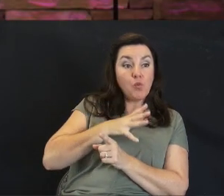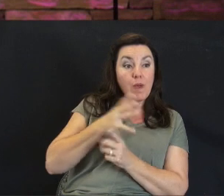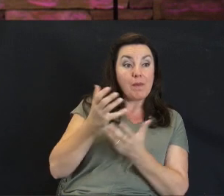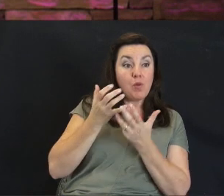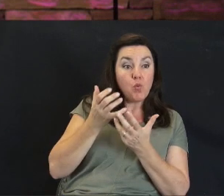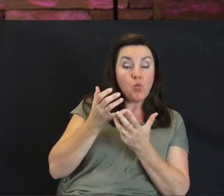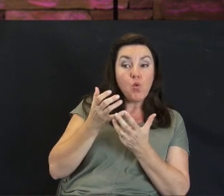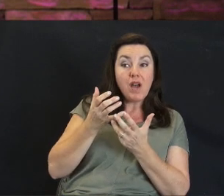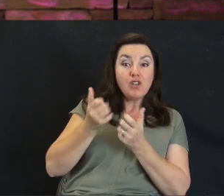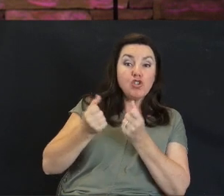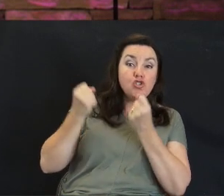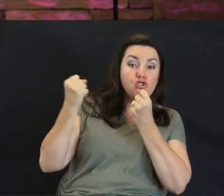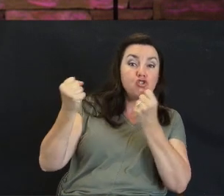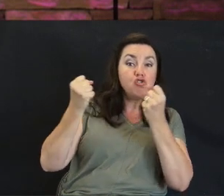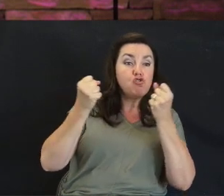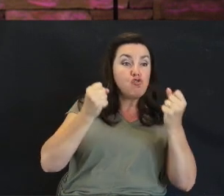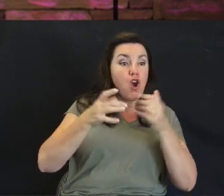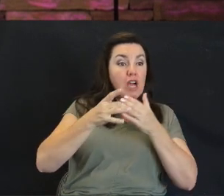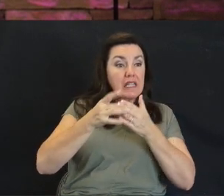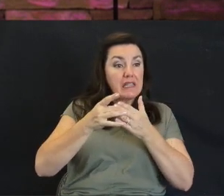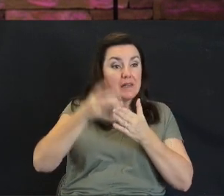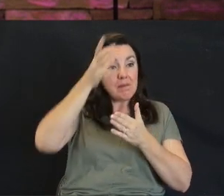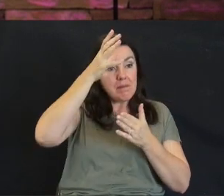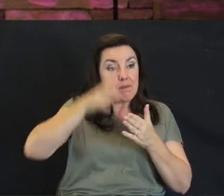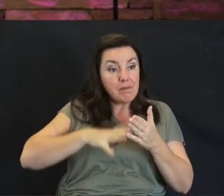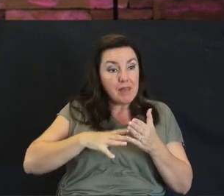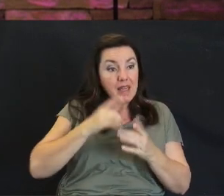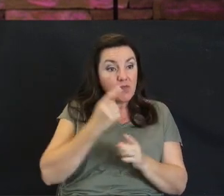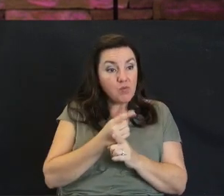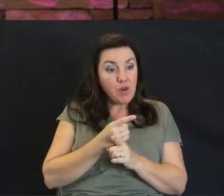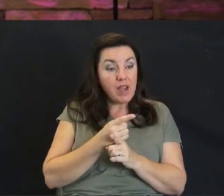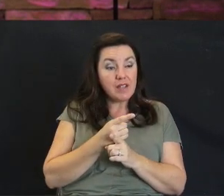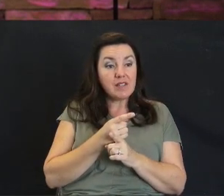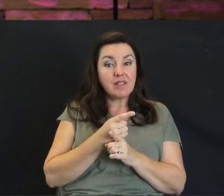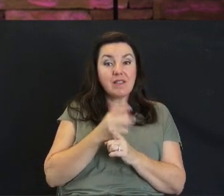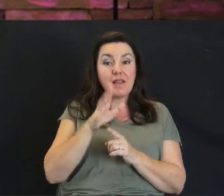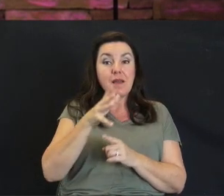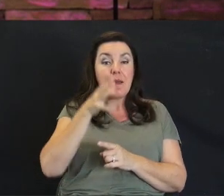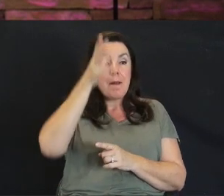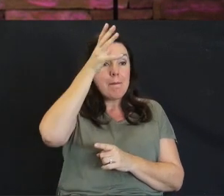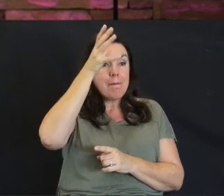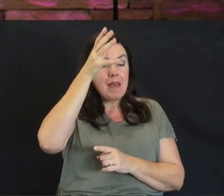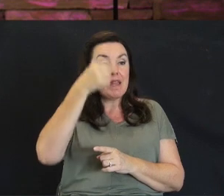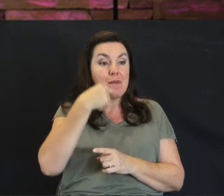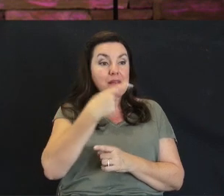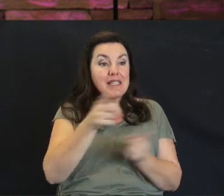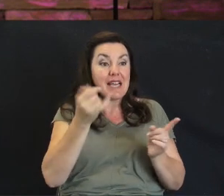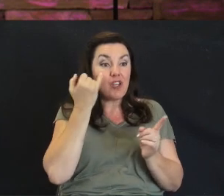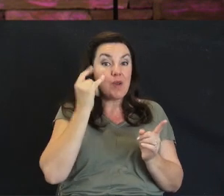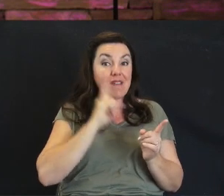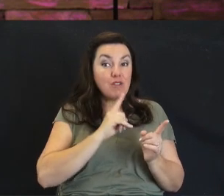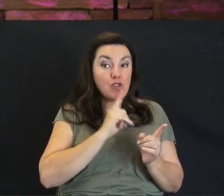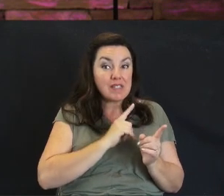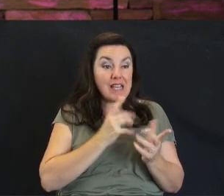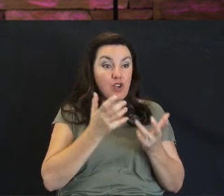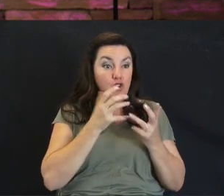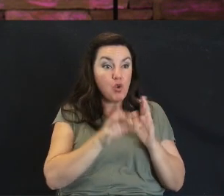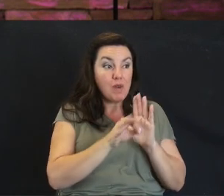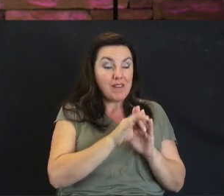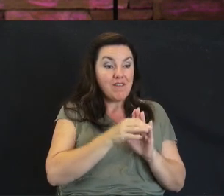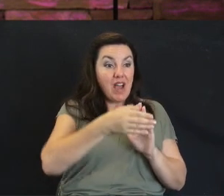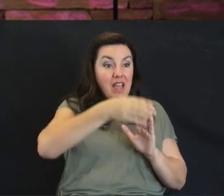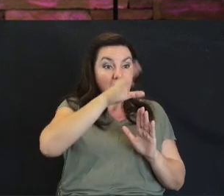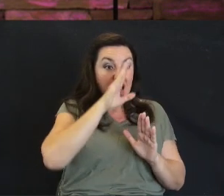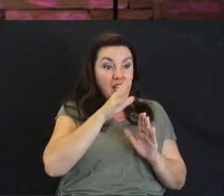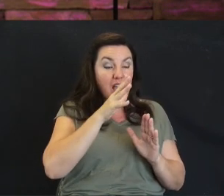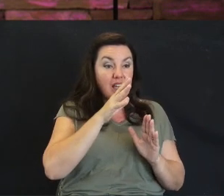Christian men Strong leaders Let me tell you something men I'm going to tell you right now If you're single And you want to find a godly Christian woman